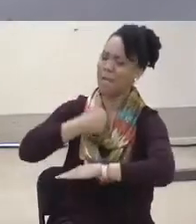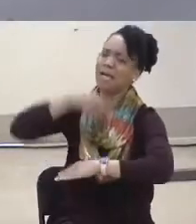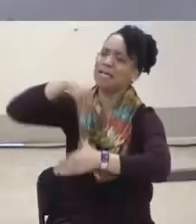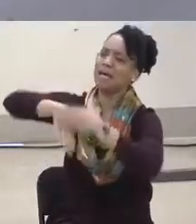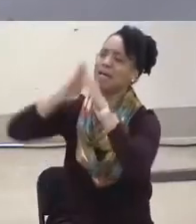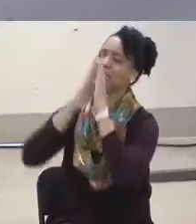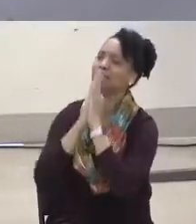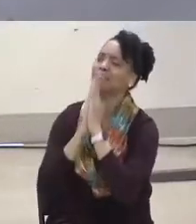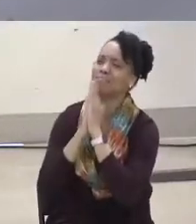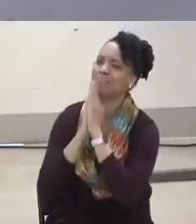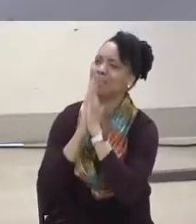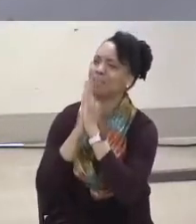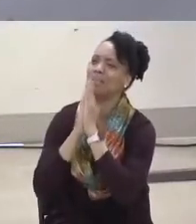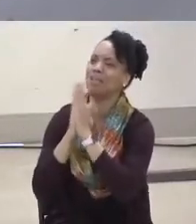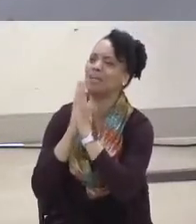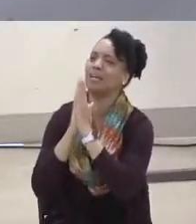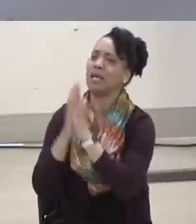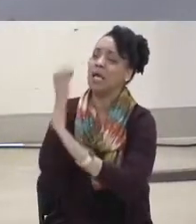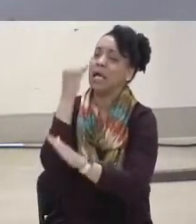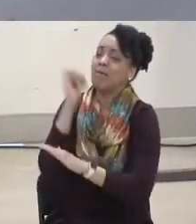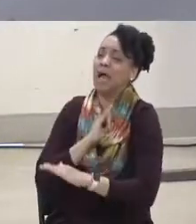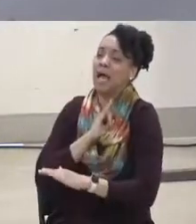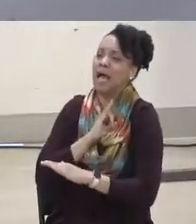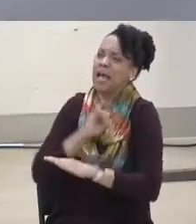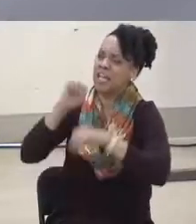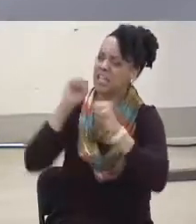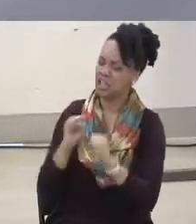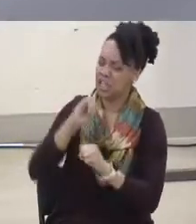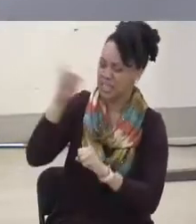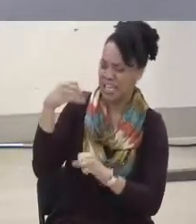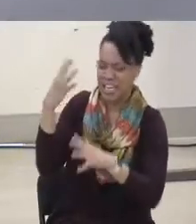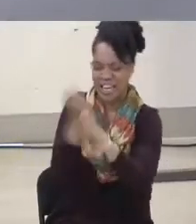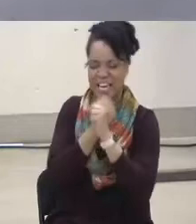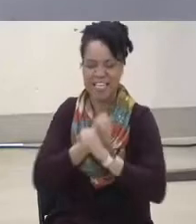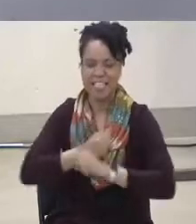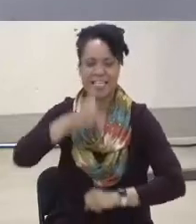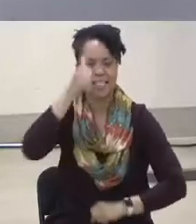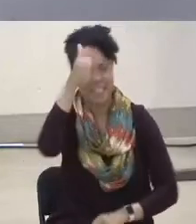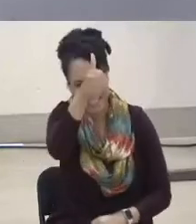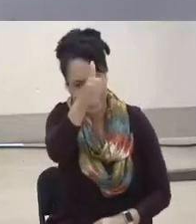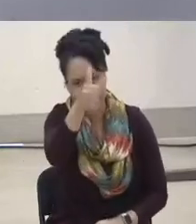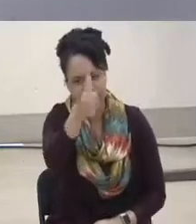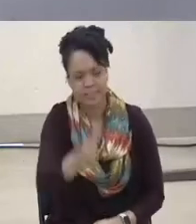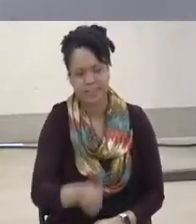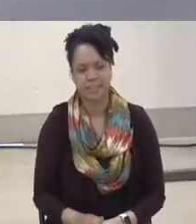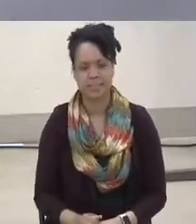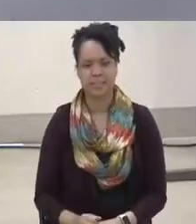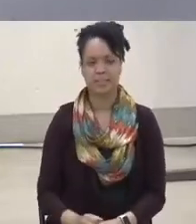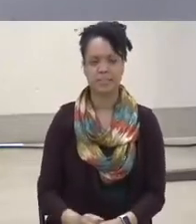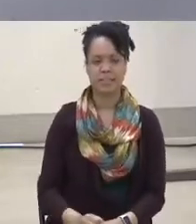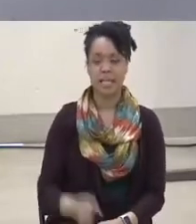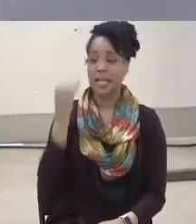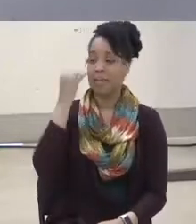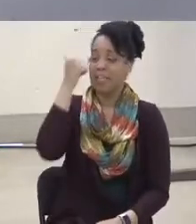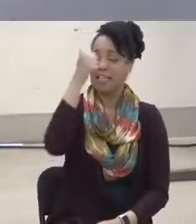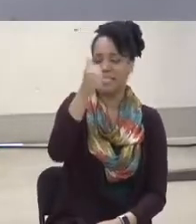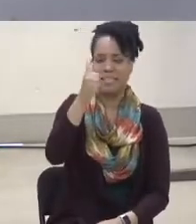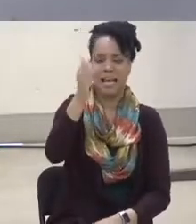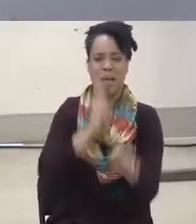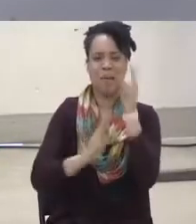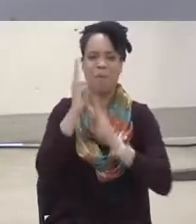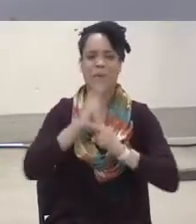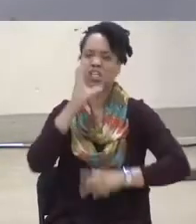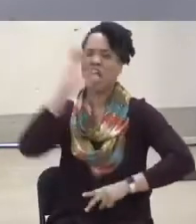humillo en oraciones. If I can just get 10. Si yo solamente puedo tener 10. If the 10 folks in here can